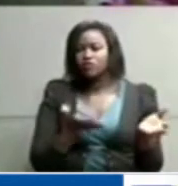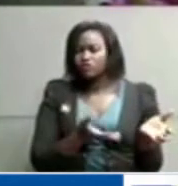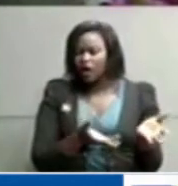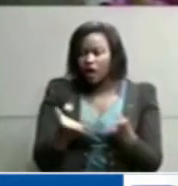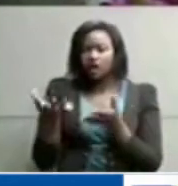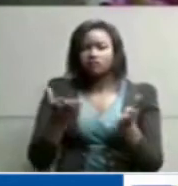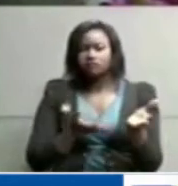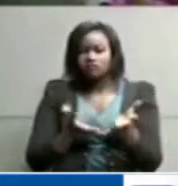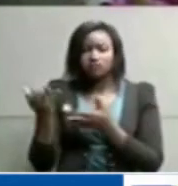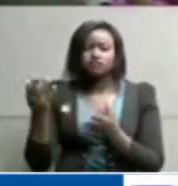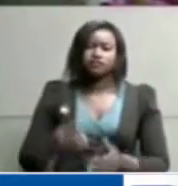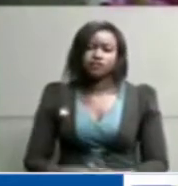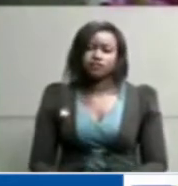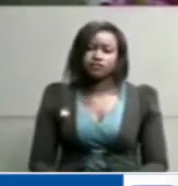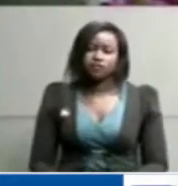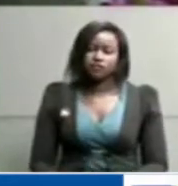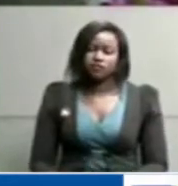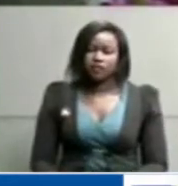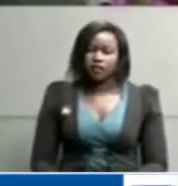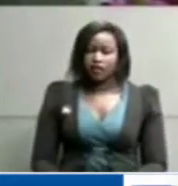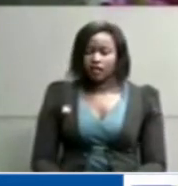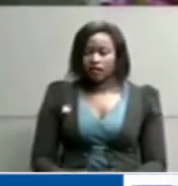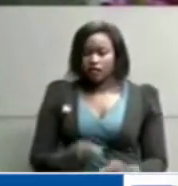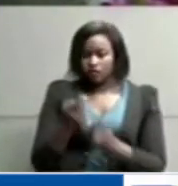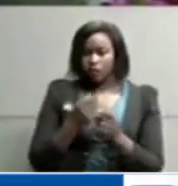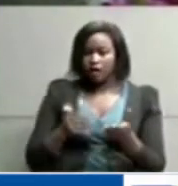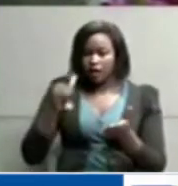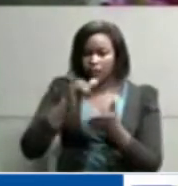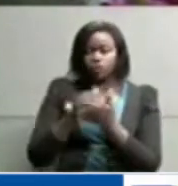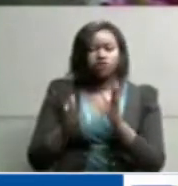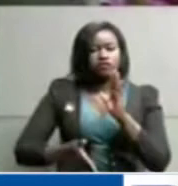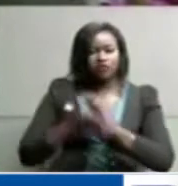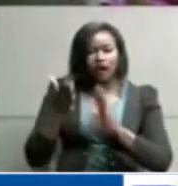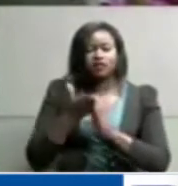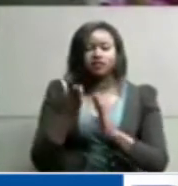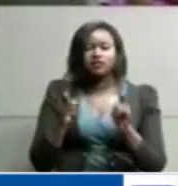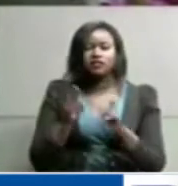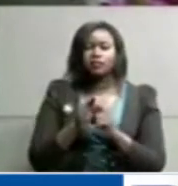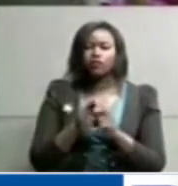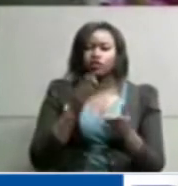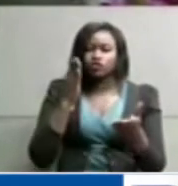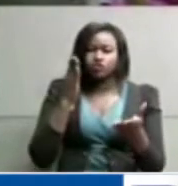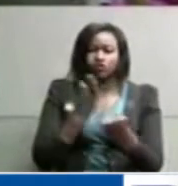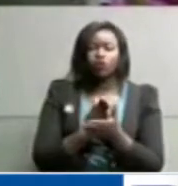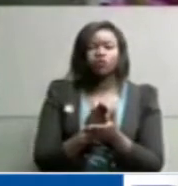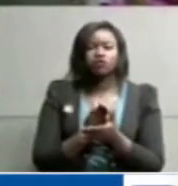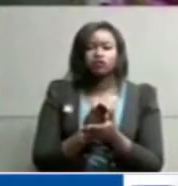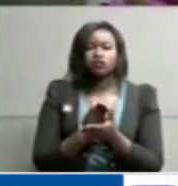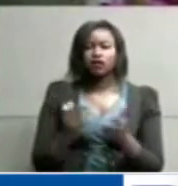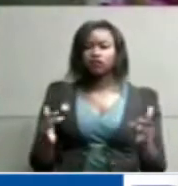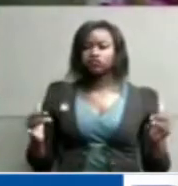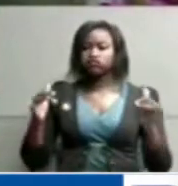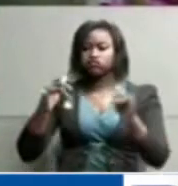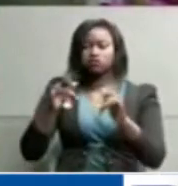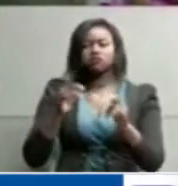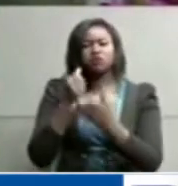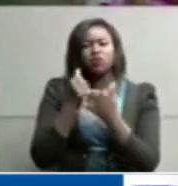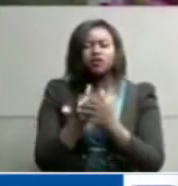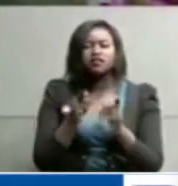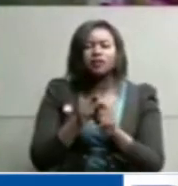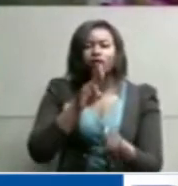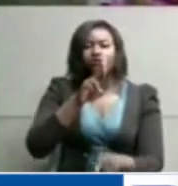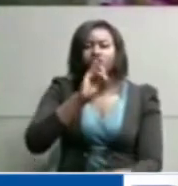as many people from the airport as quickly as possible so that we avoid crowding. Crowding alone is a risk factor.